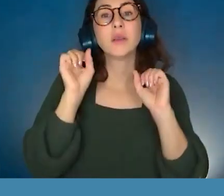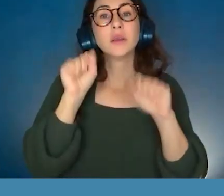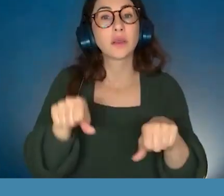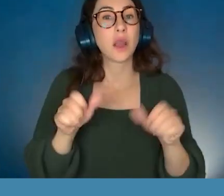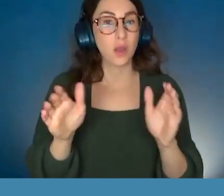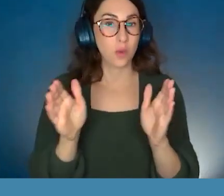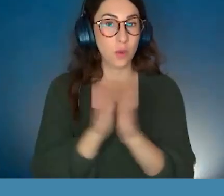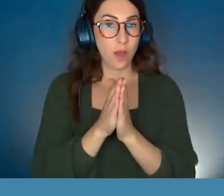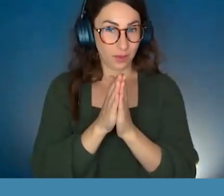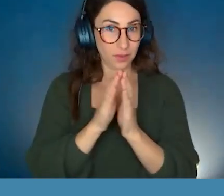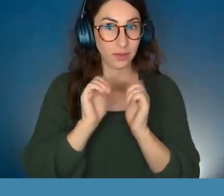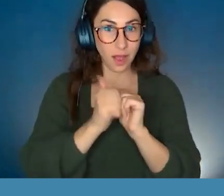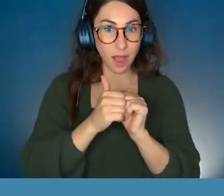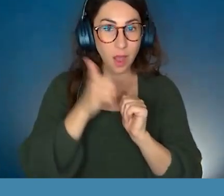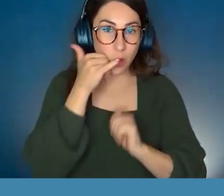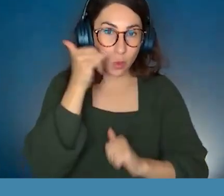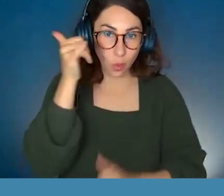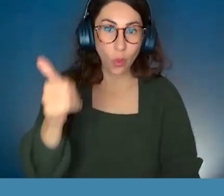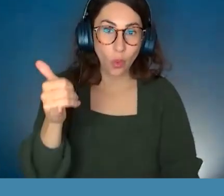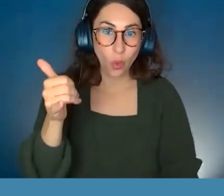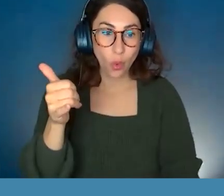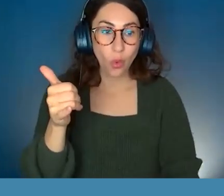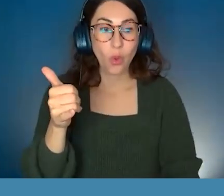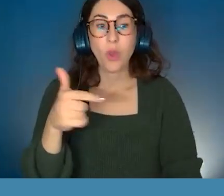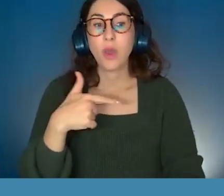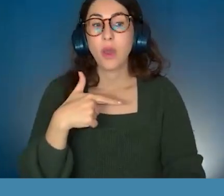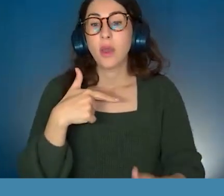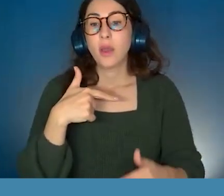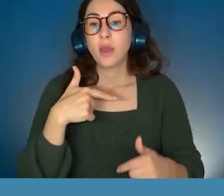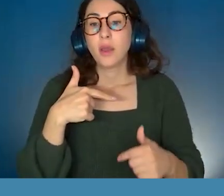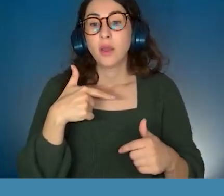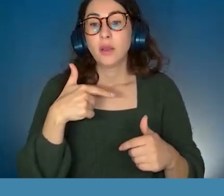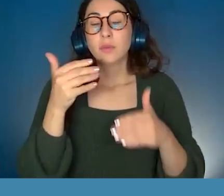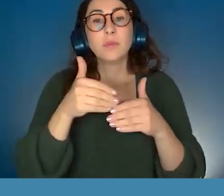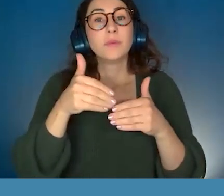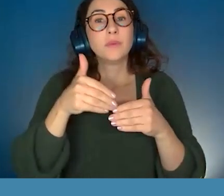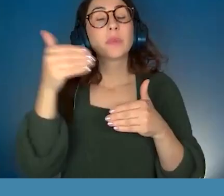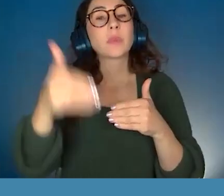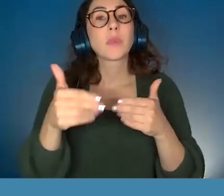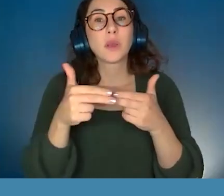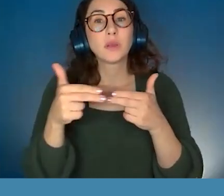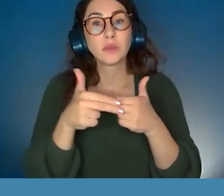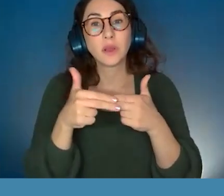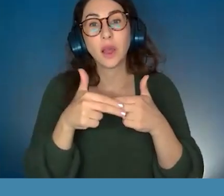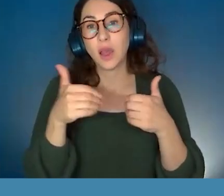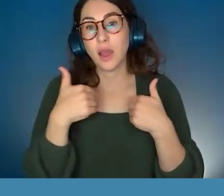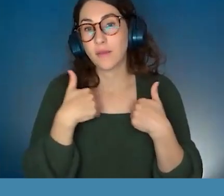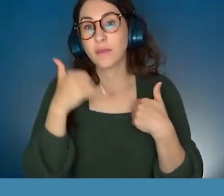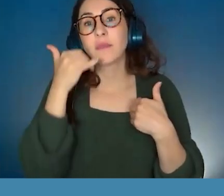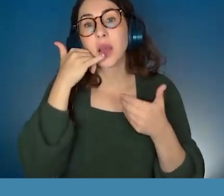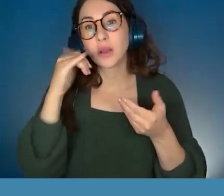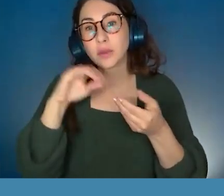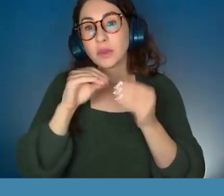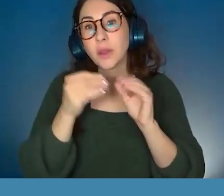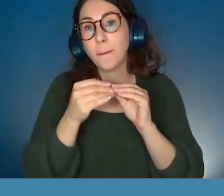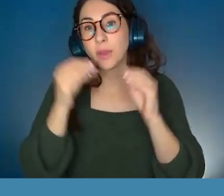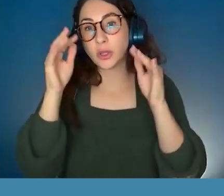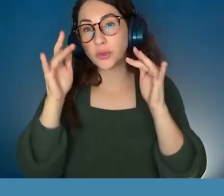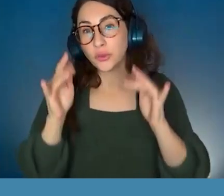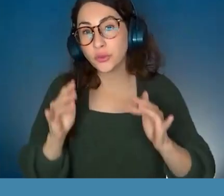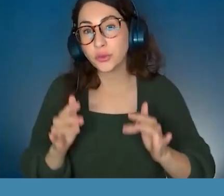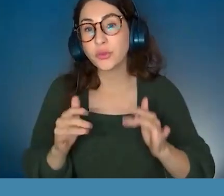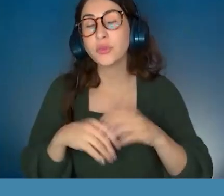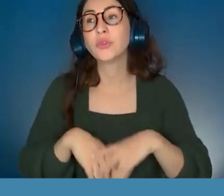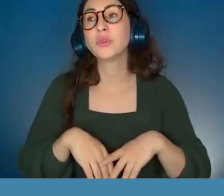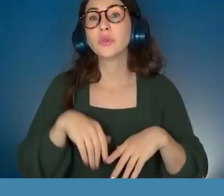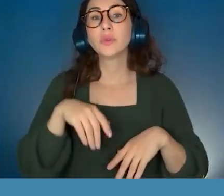number. I have a list of numbers on the next a map on the next slide that has all the numbers. It will be kind of hard to read,